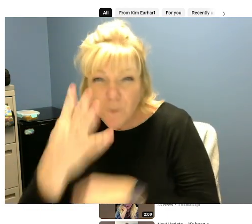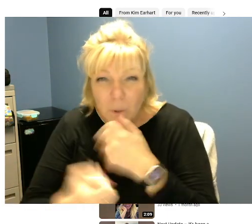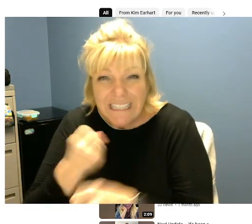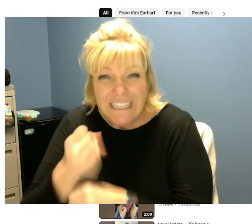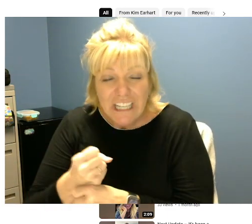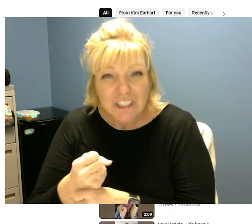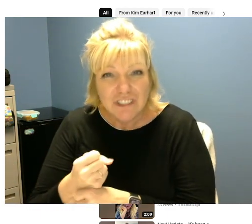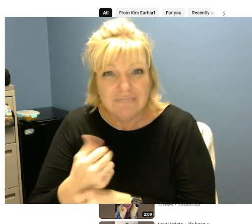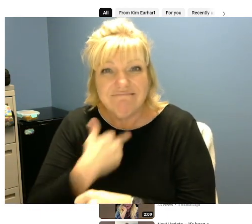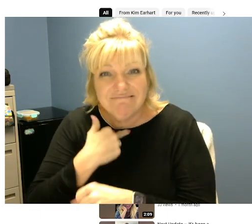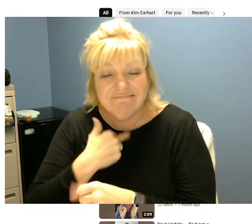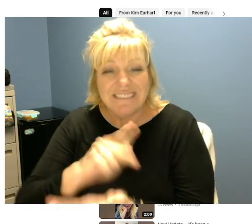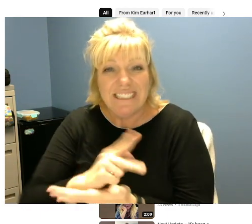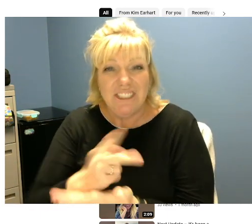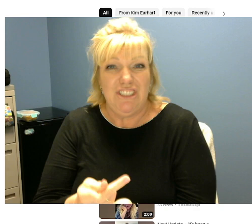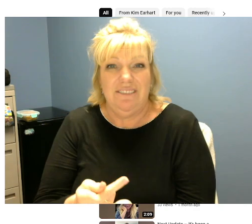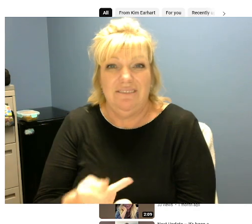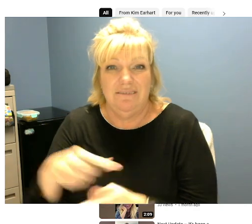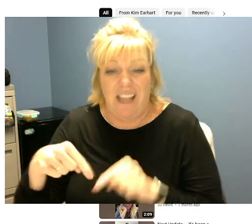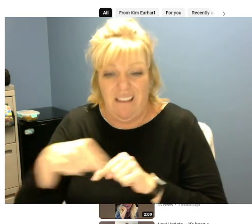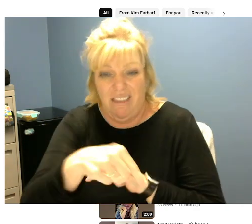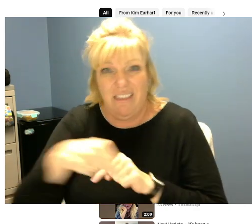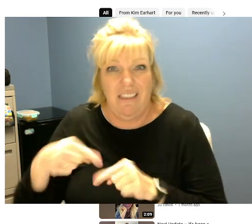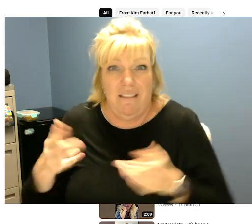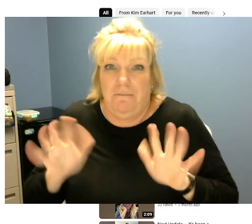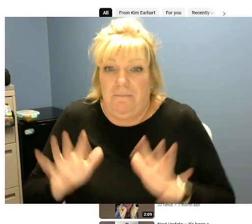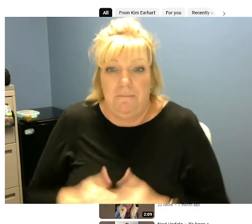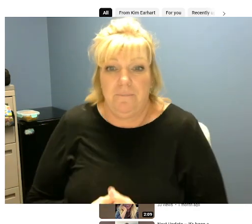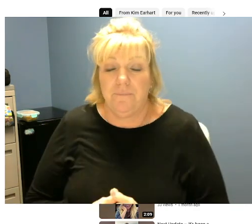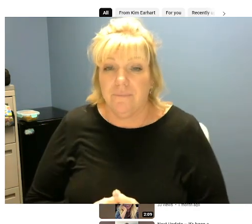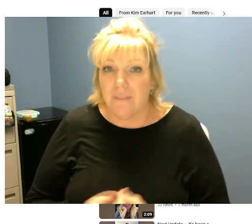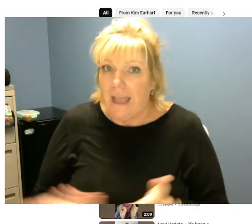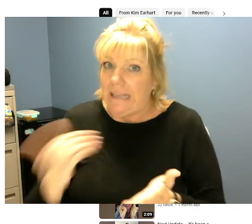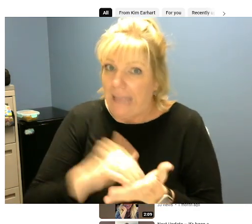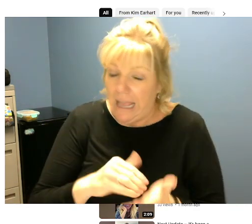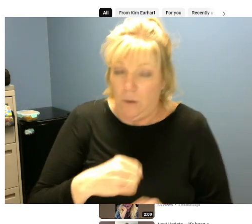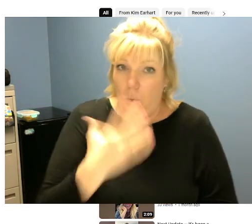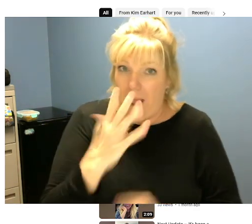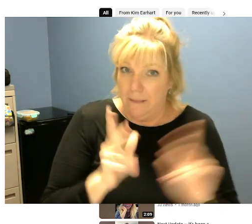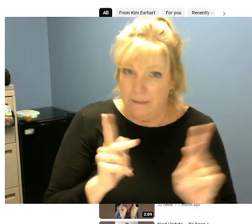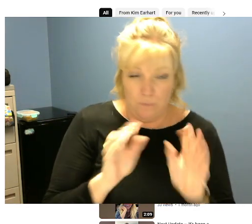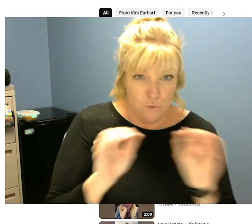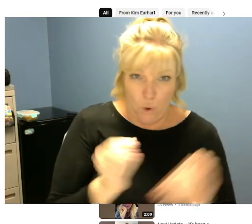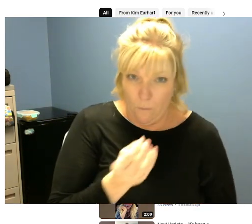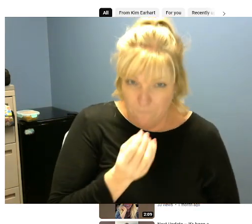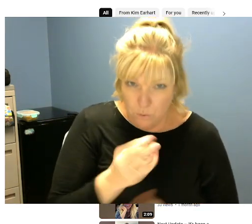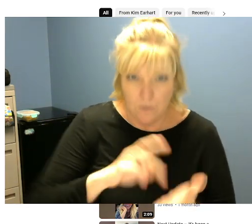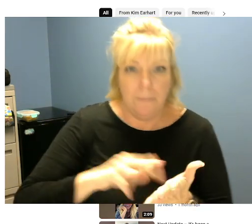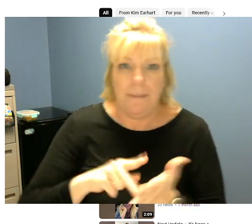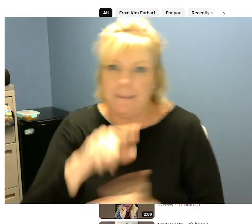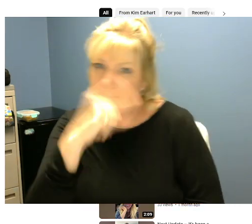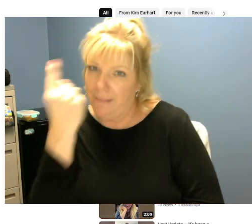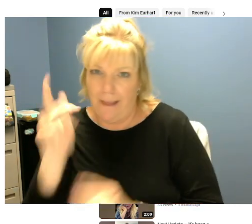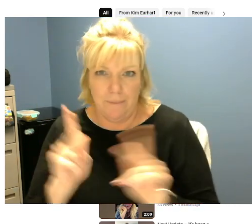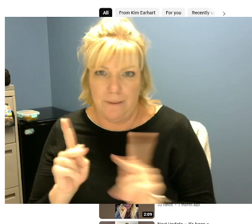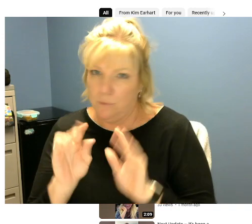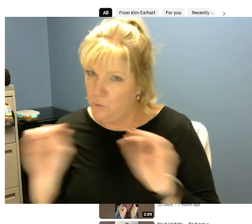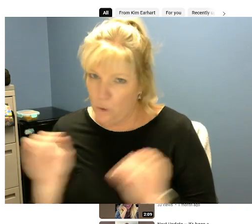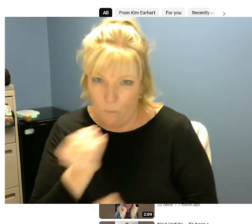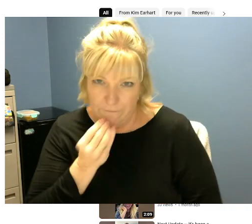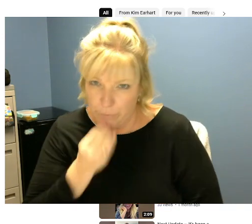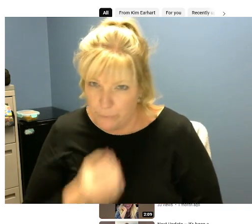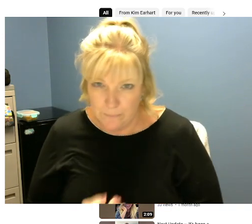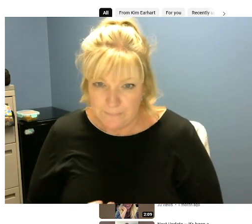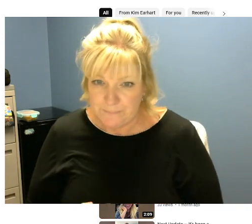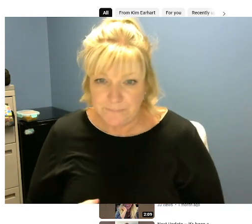And then two, again, right, if white people don't have food, black people aren't going to have food. Another